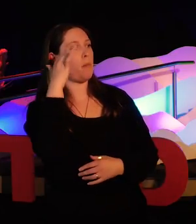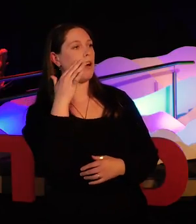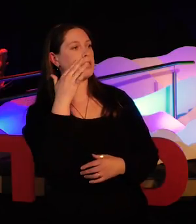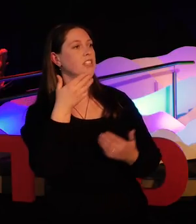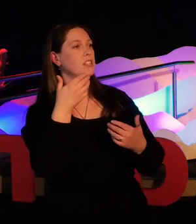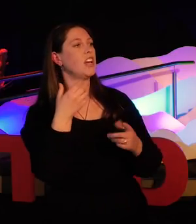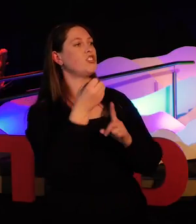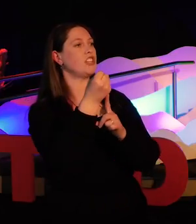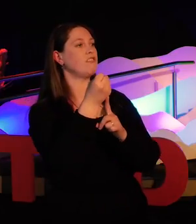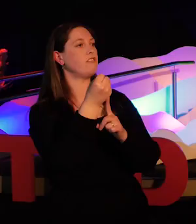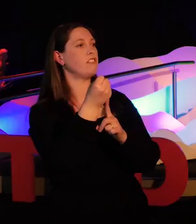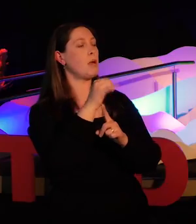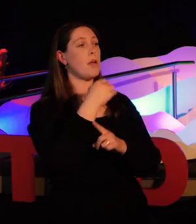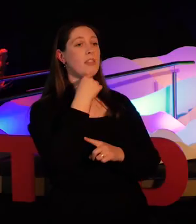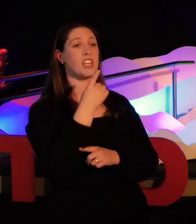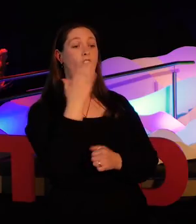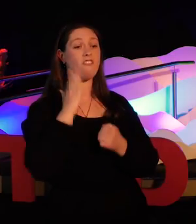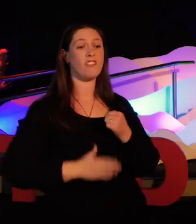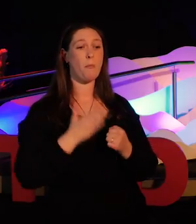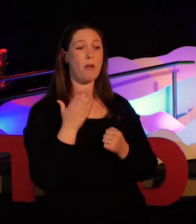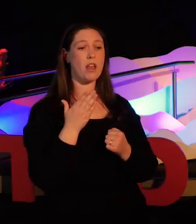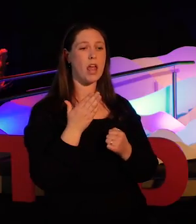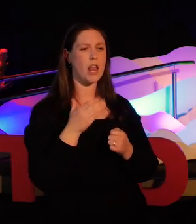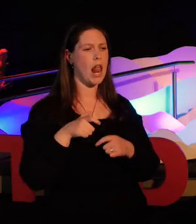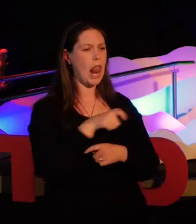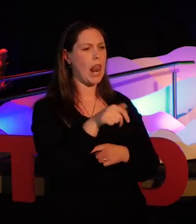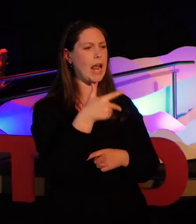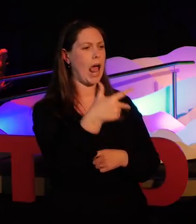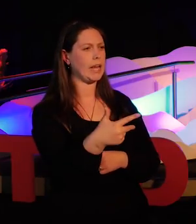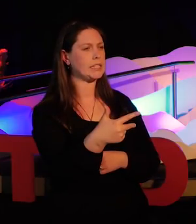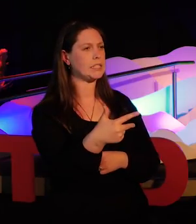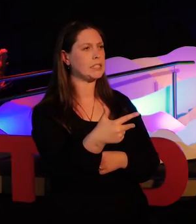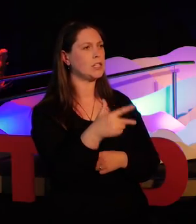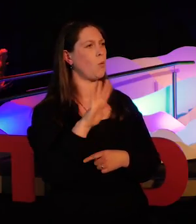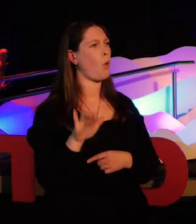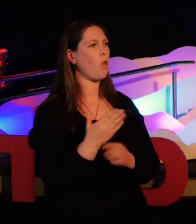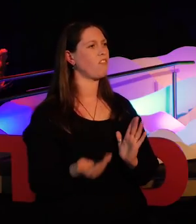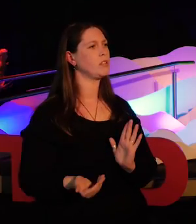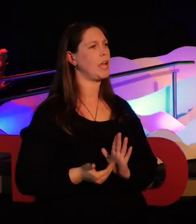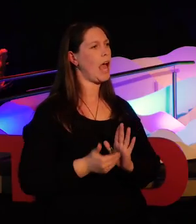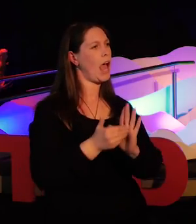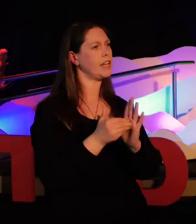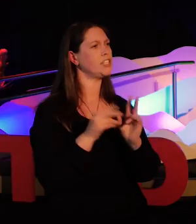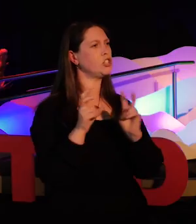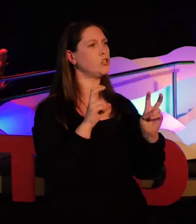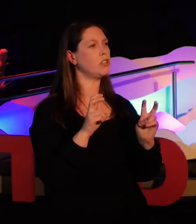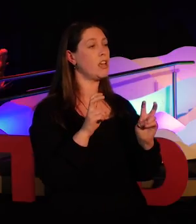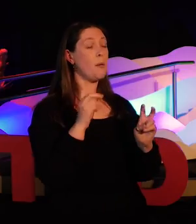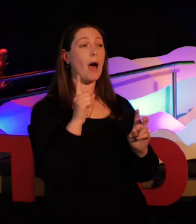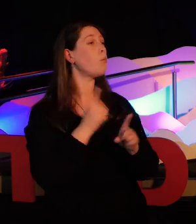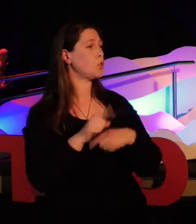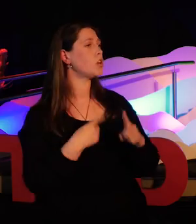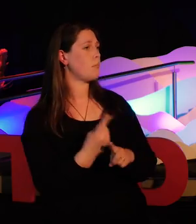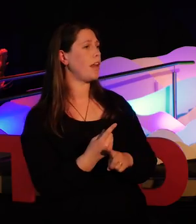they've planned it. I've never raced in lane 8 with all that chop and that crosswind, but we talked about it, so I'm good. I got selected for lane 8, it's